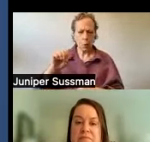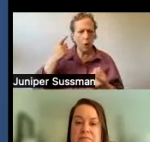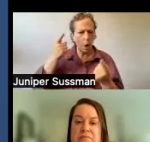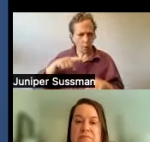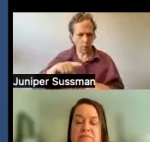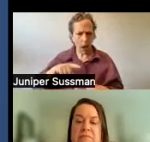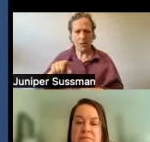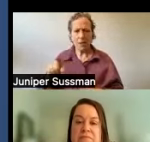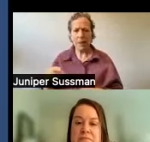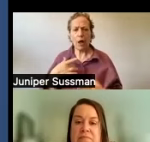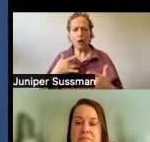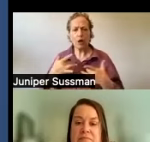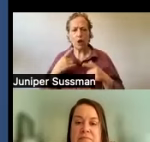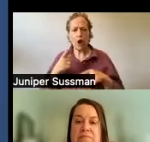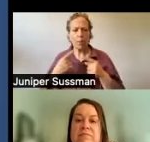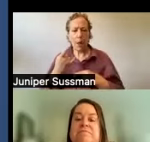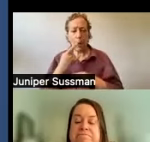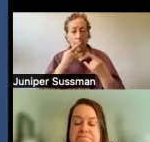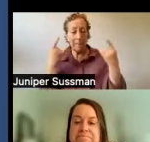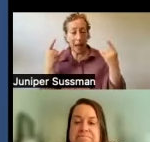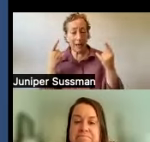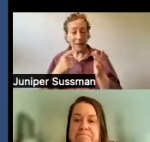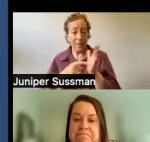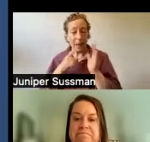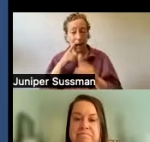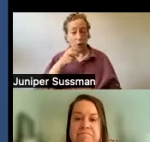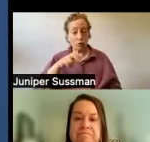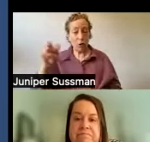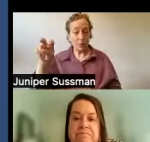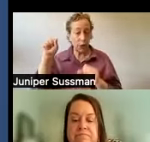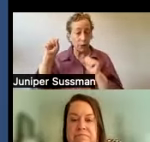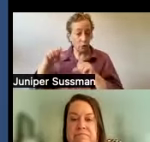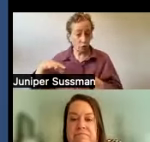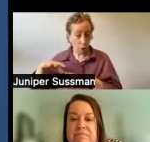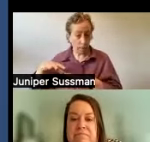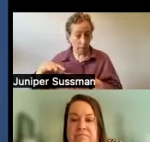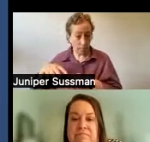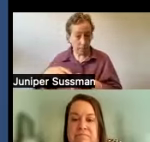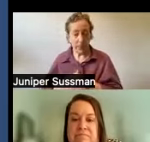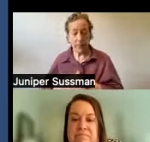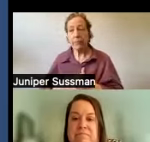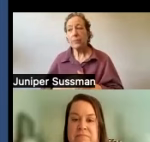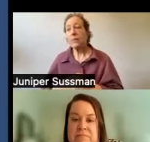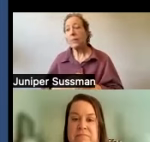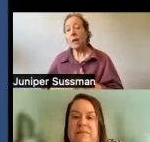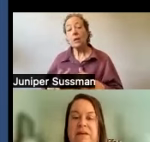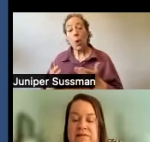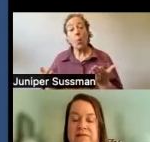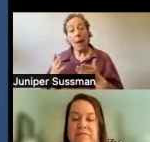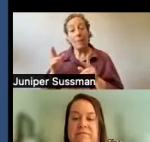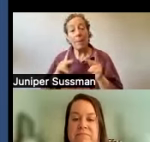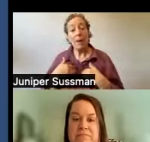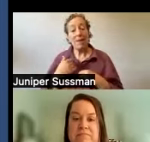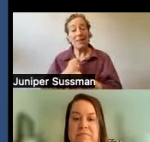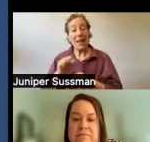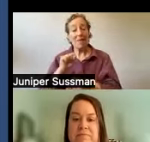mask mandate for transportation. And so people who maybe they have a safe workplace, but the only way they